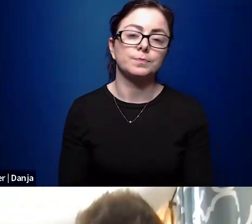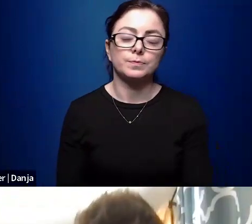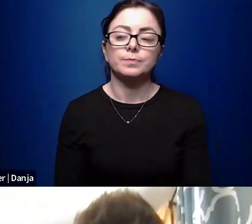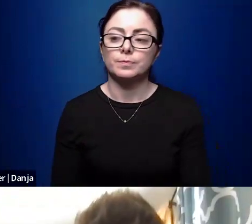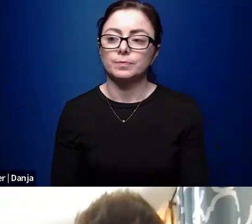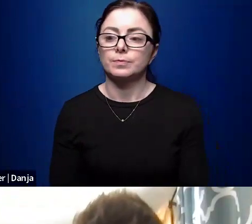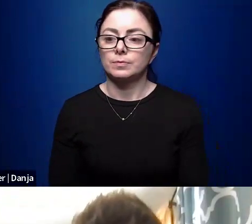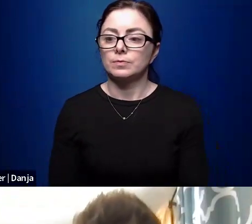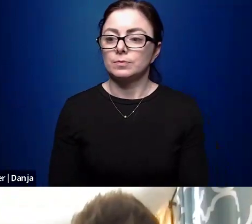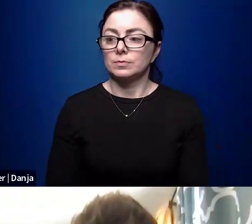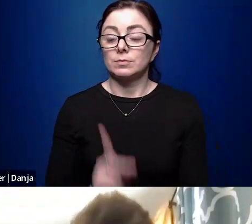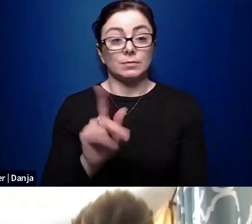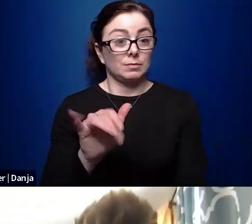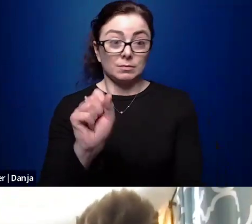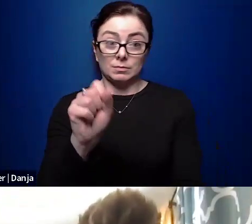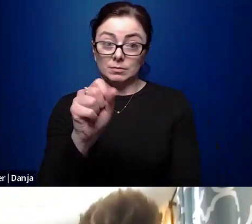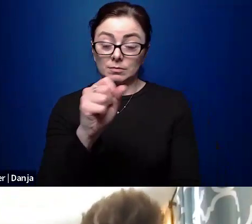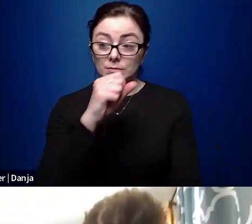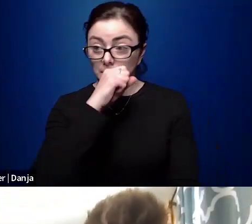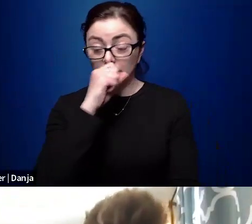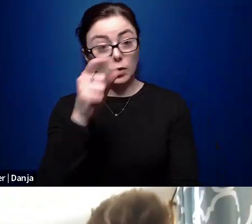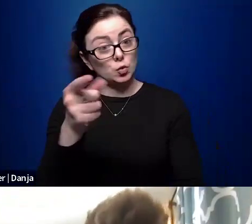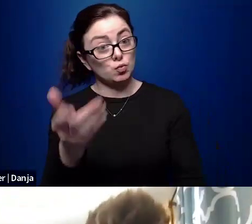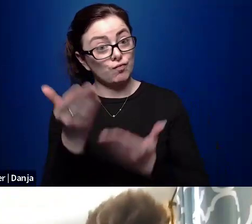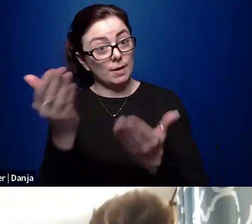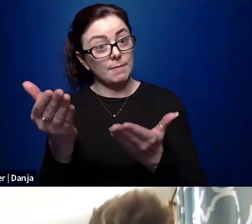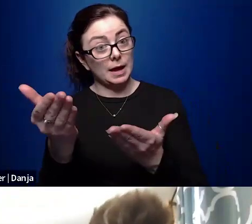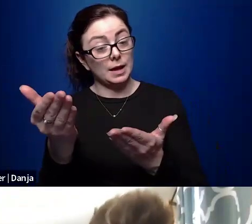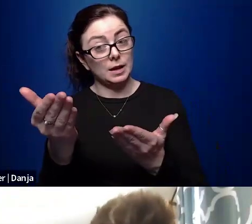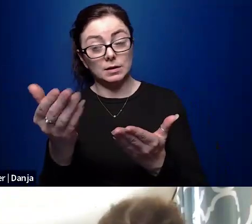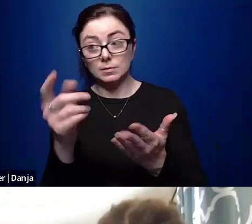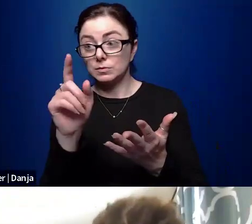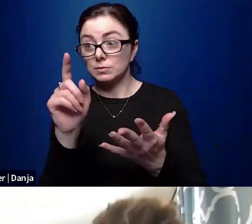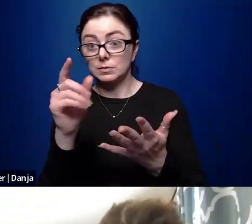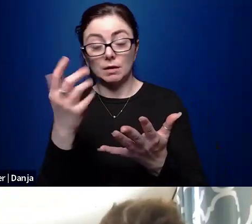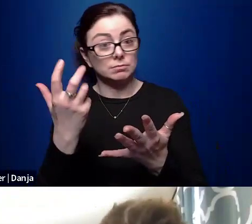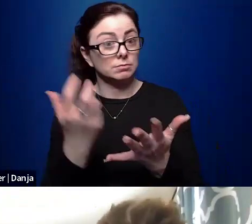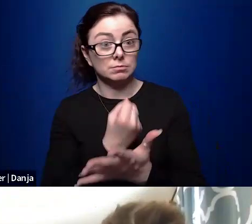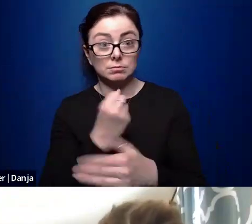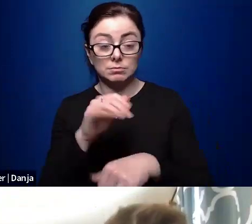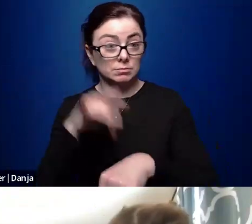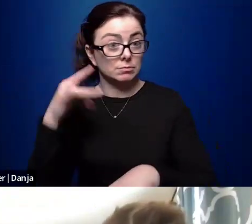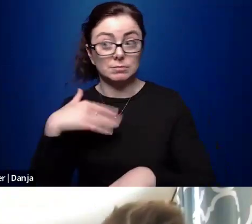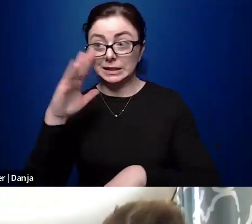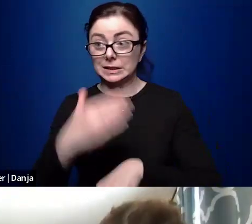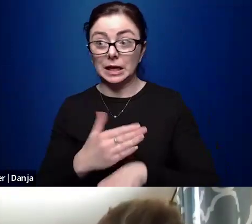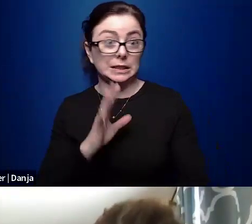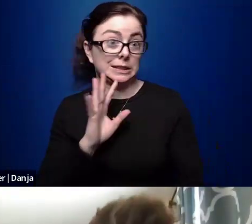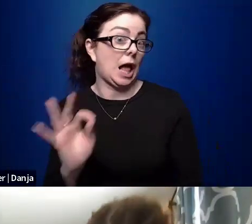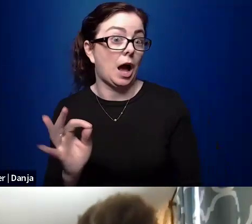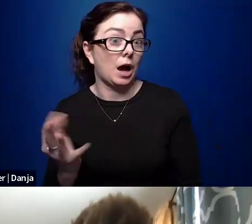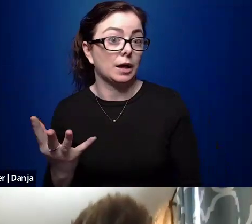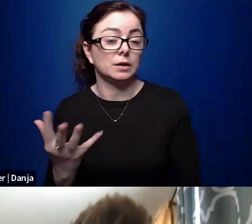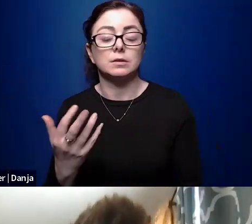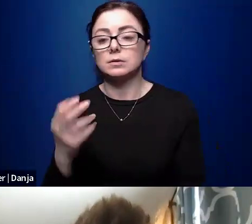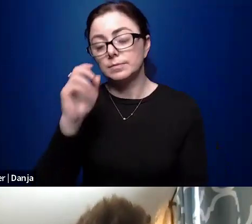Yeah. So you recommend kind of jumping on that right now? Like, I mean, my son's 9. Well, it really